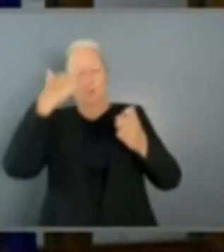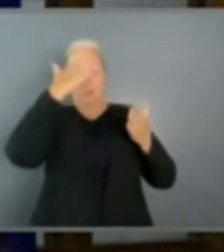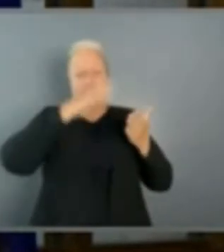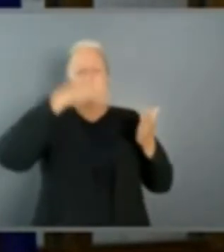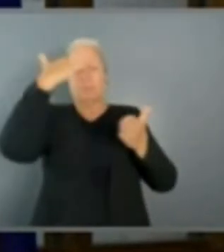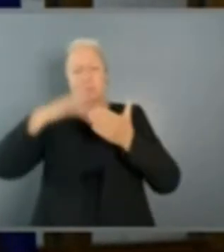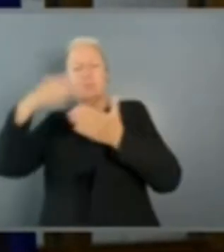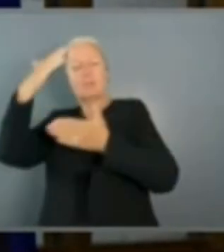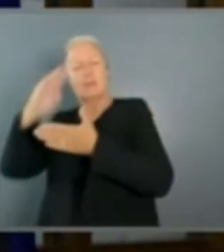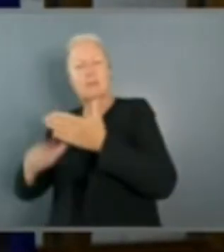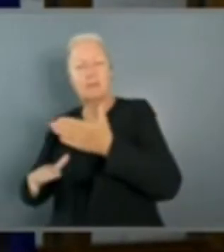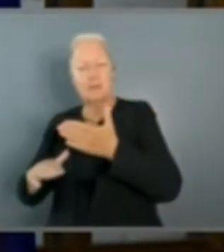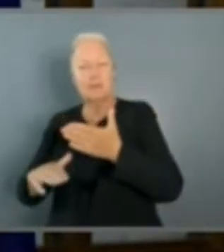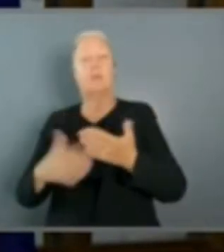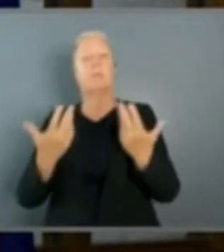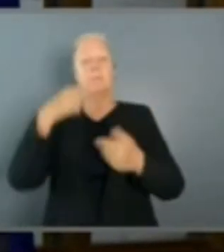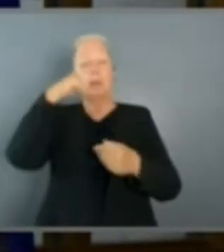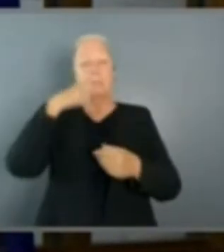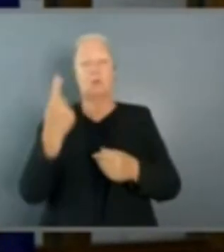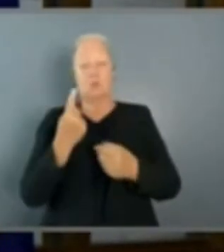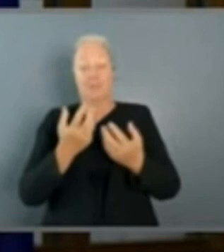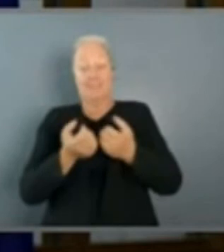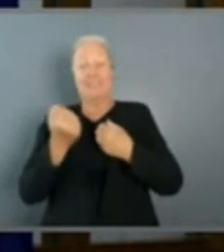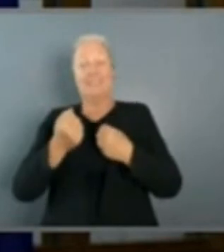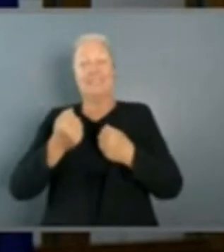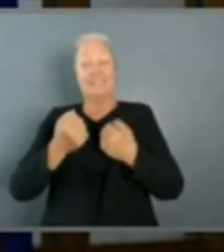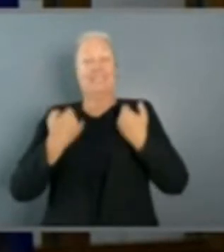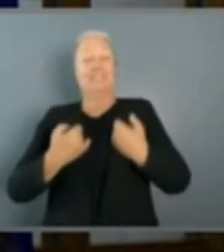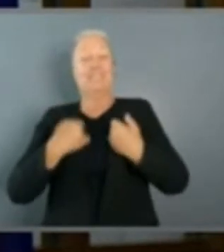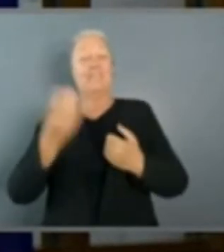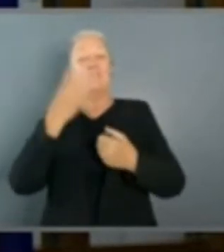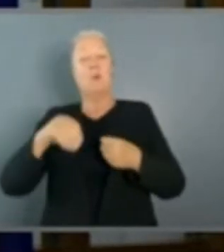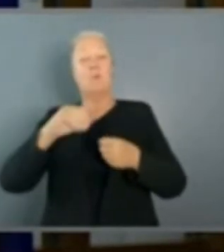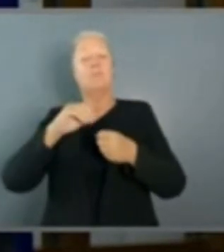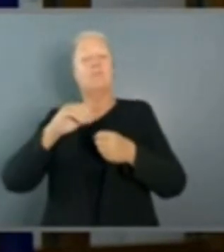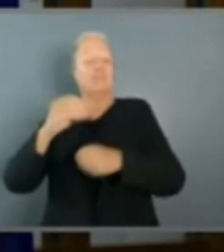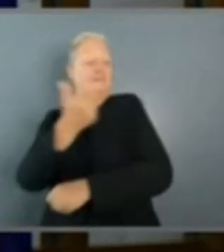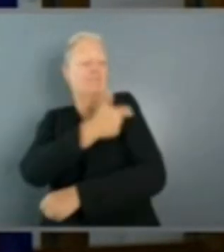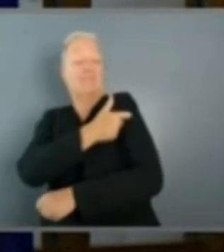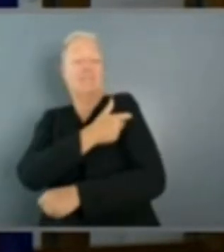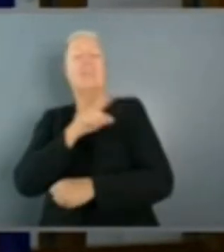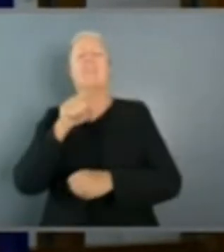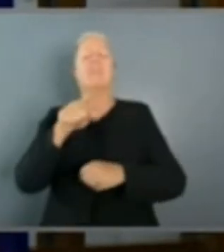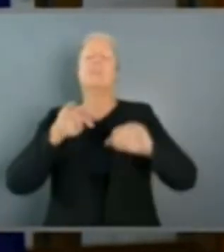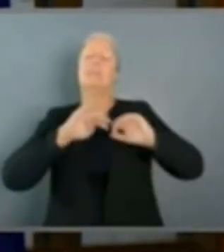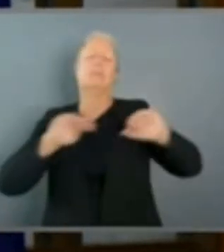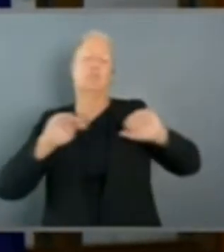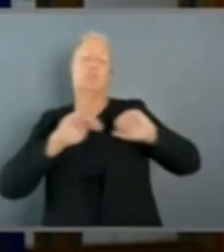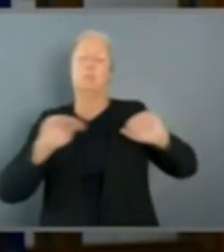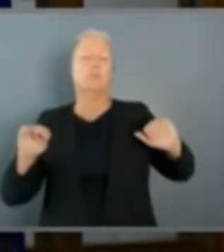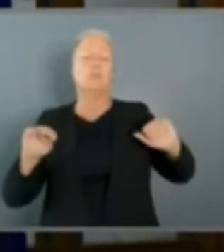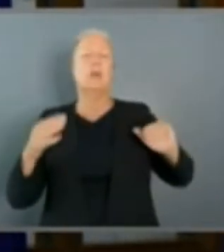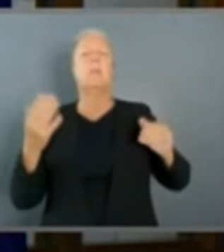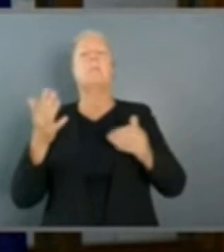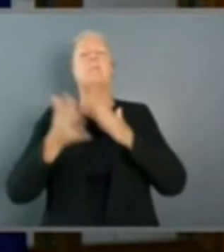mass vaccination programs like this. Things will happen because they happen. It doesn't mean that they're related to the vaccine. In terms of